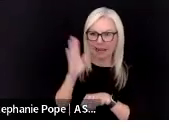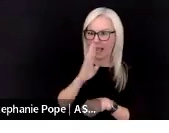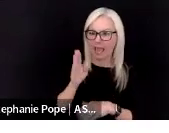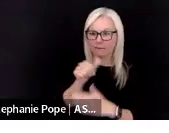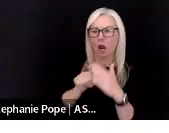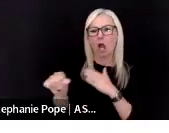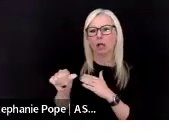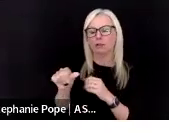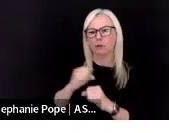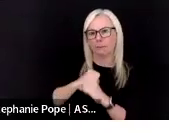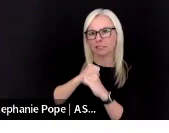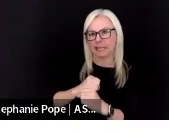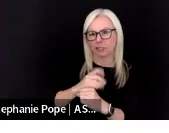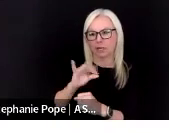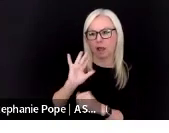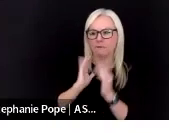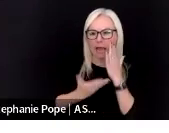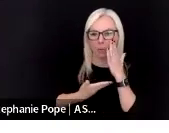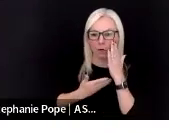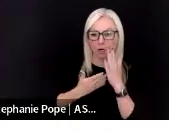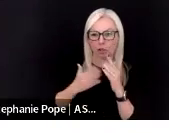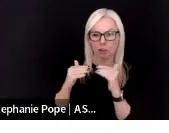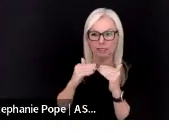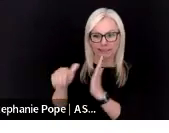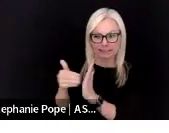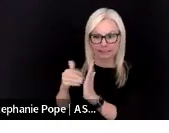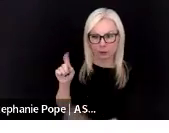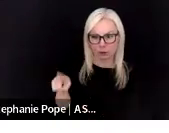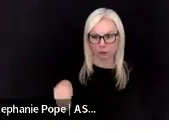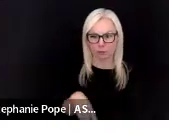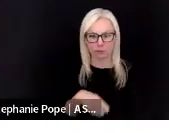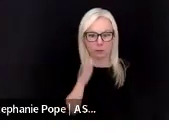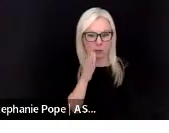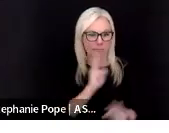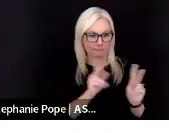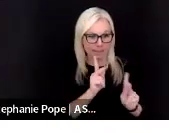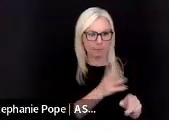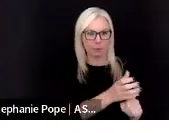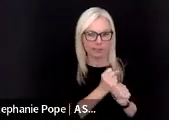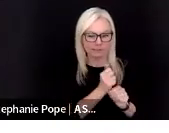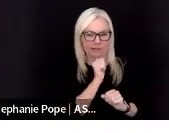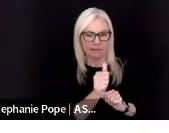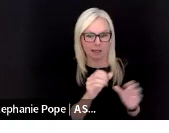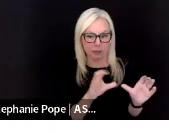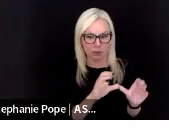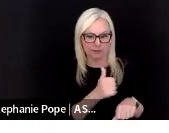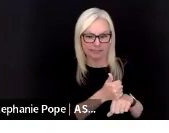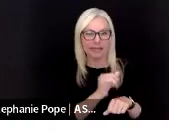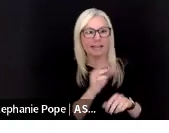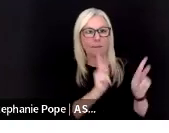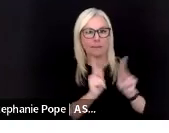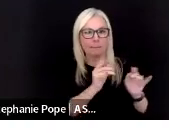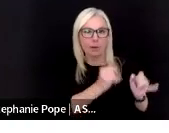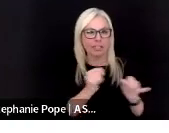the protection of the Justice Center? Will the people receiving services in non-certified settings, if individuals